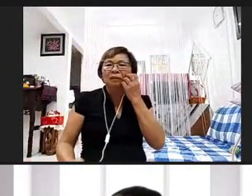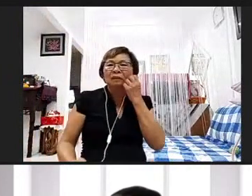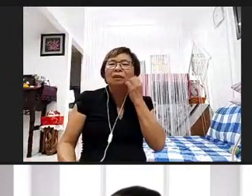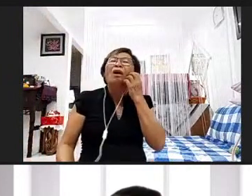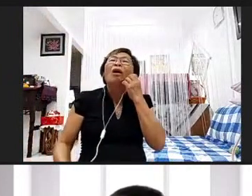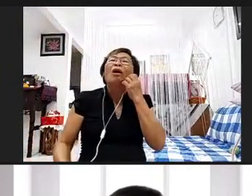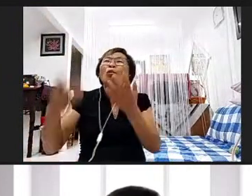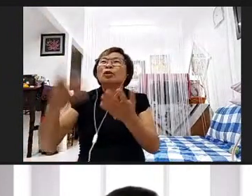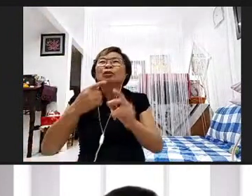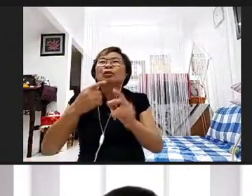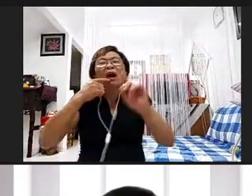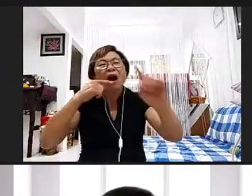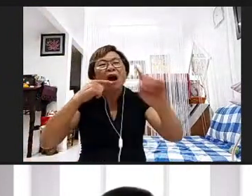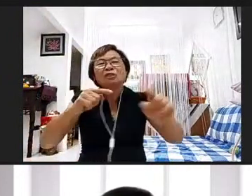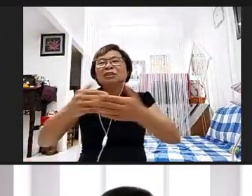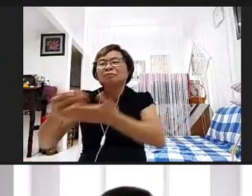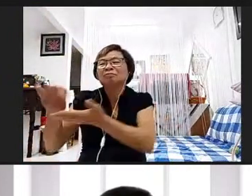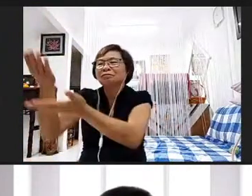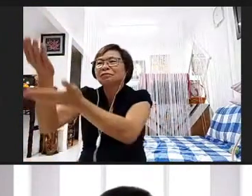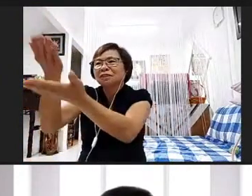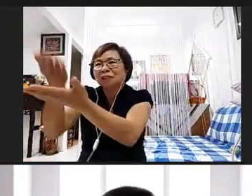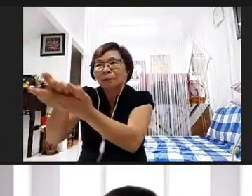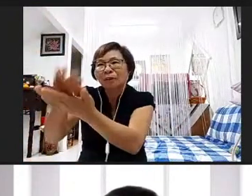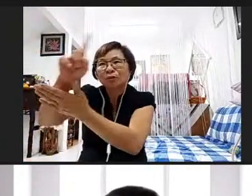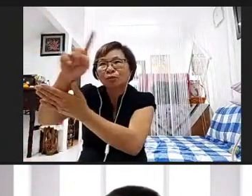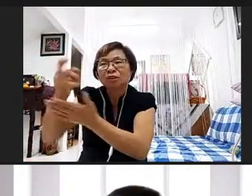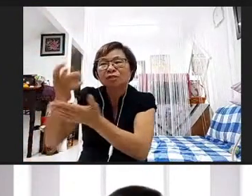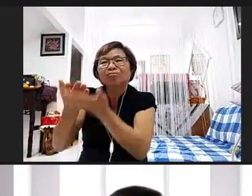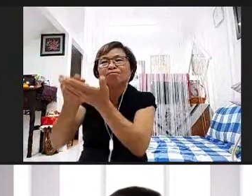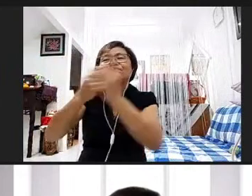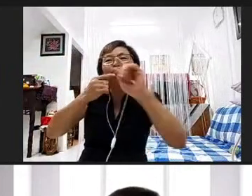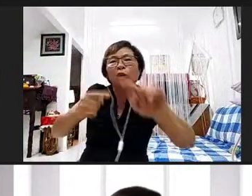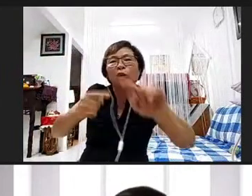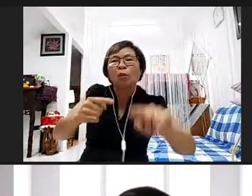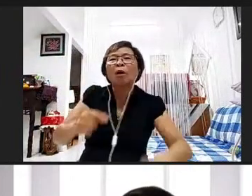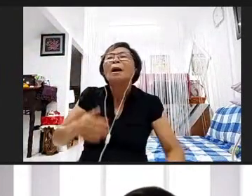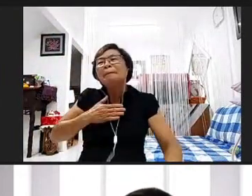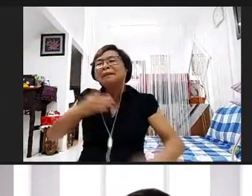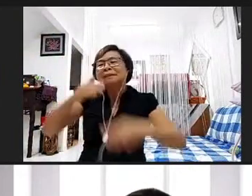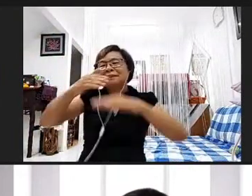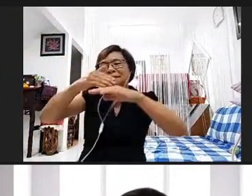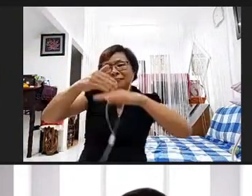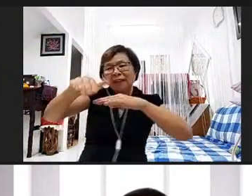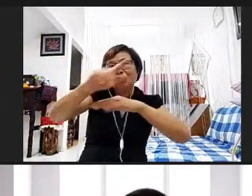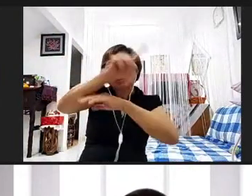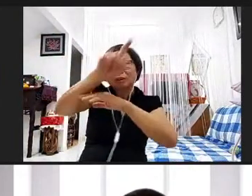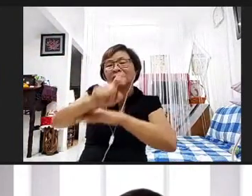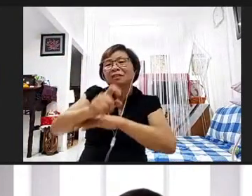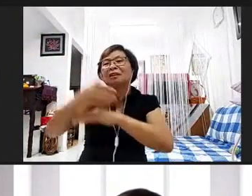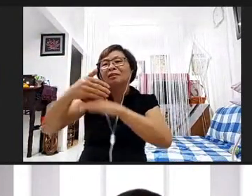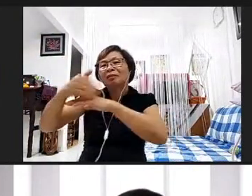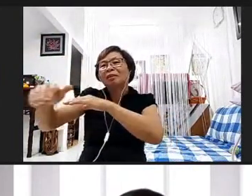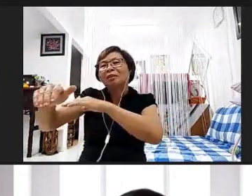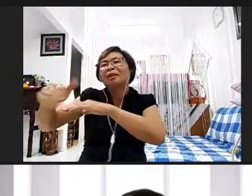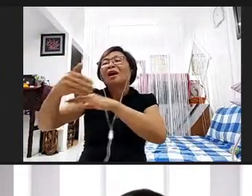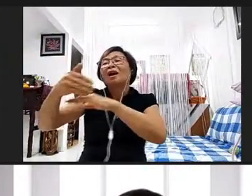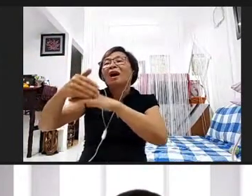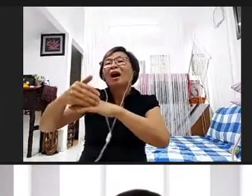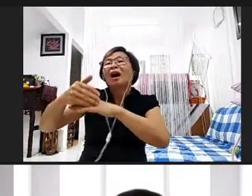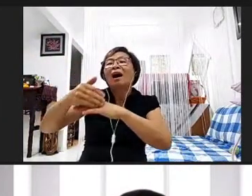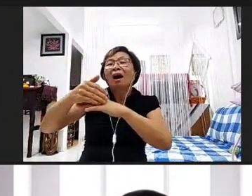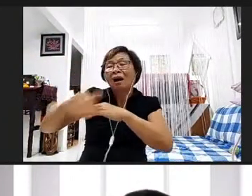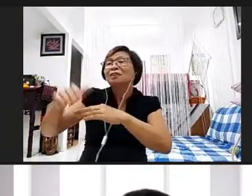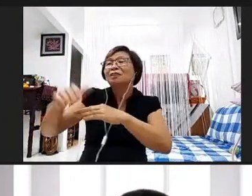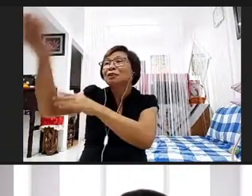question, please send them in now. Because as I pose the next question to our speaker to actually share with you